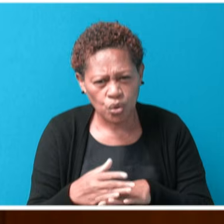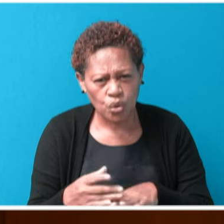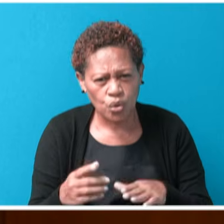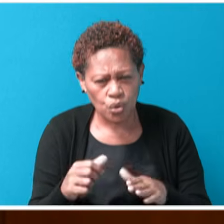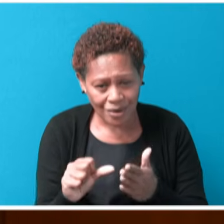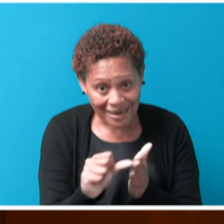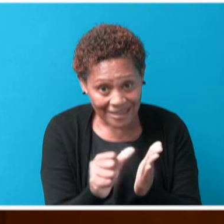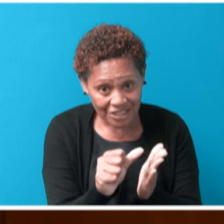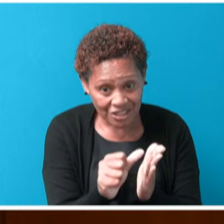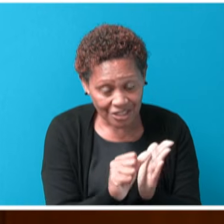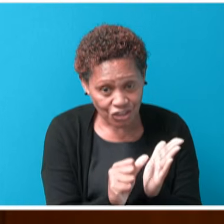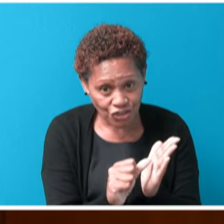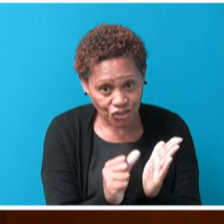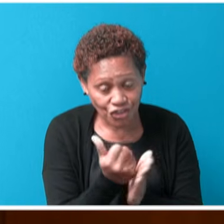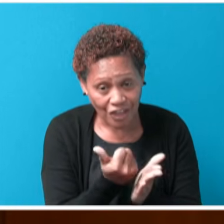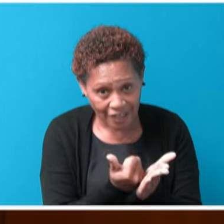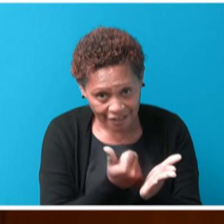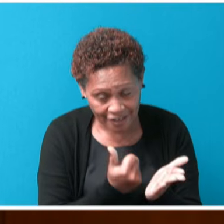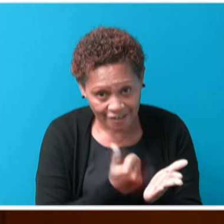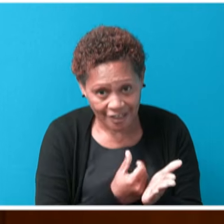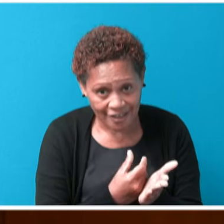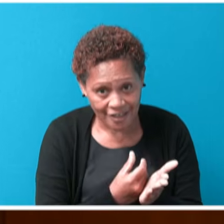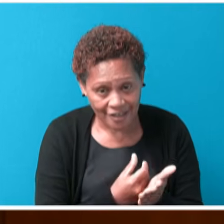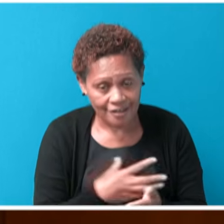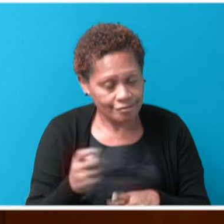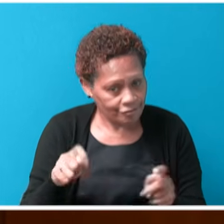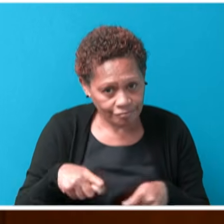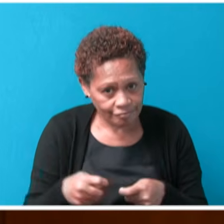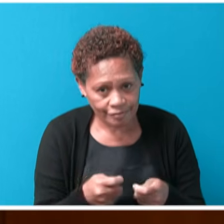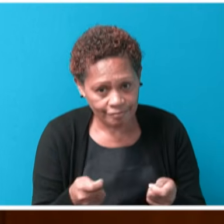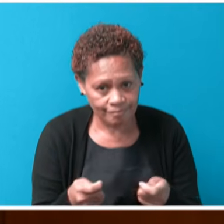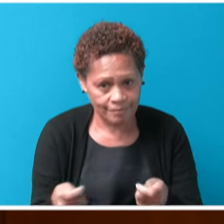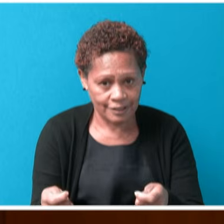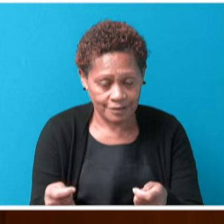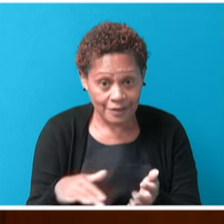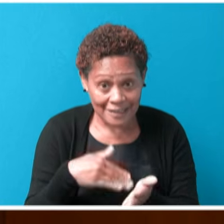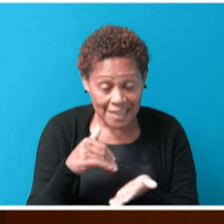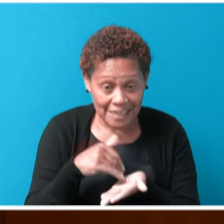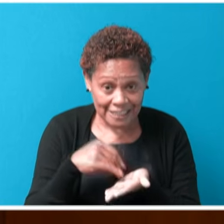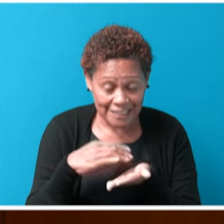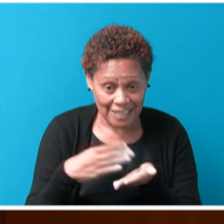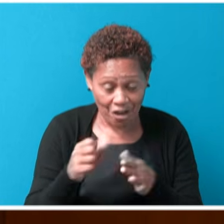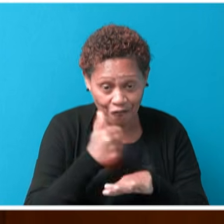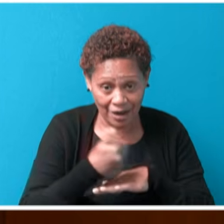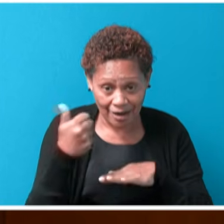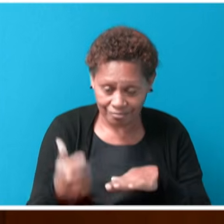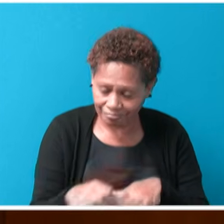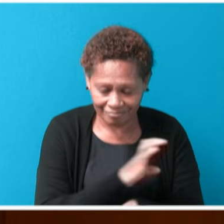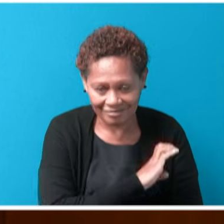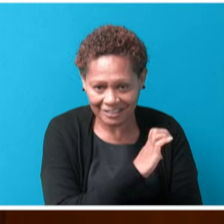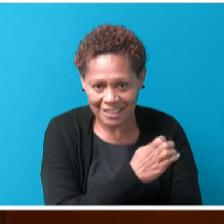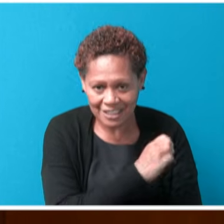Minister. The office is the strategic nerve center of government, responsible for strengthening policy